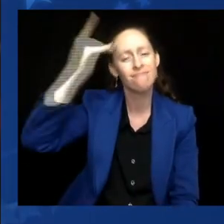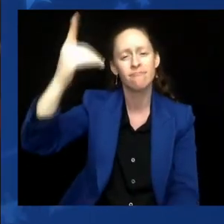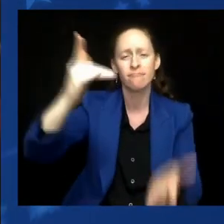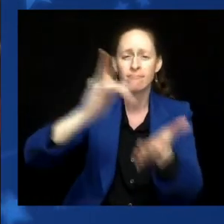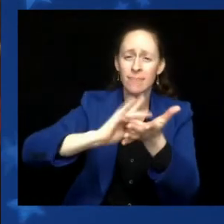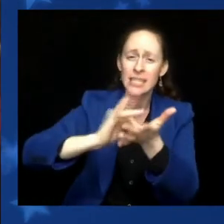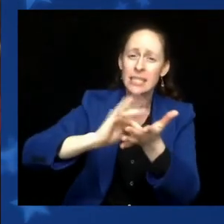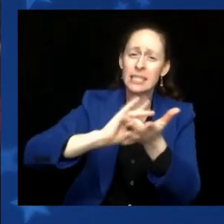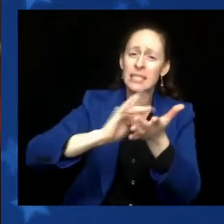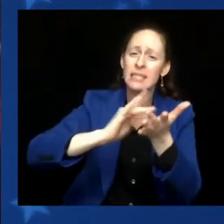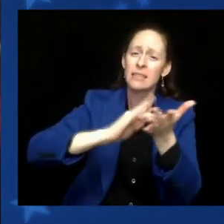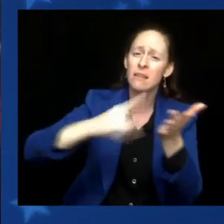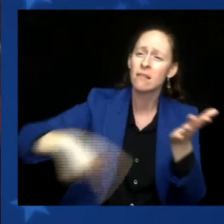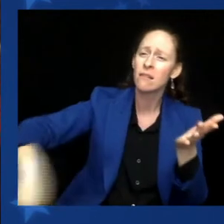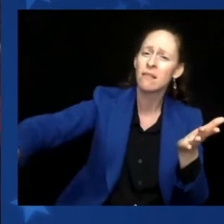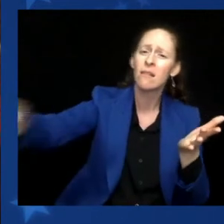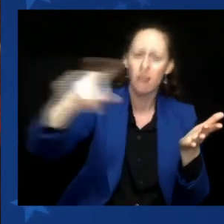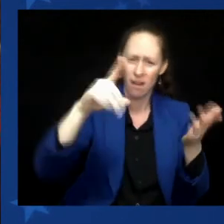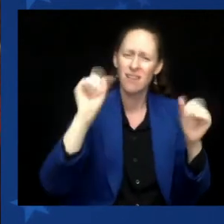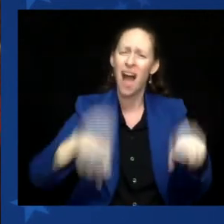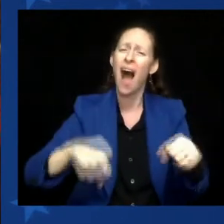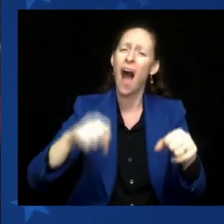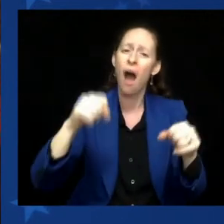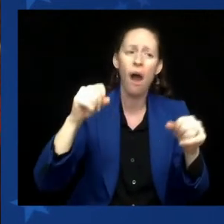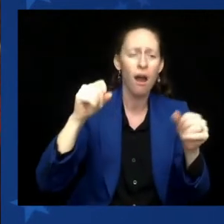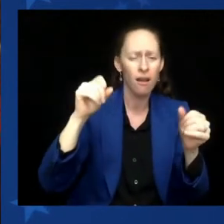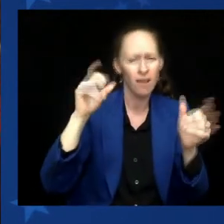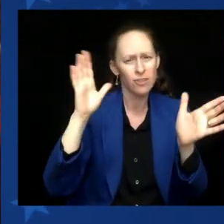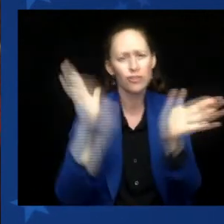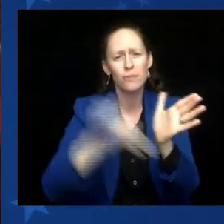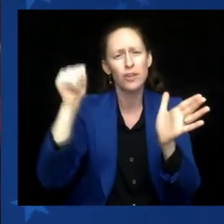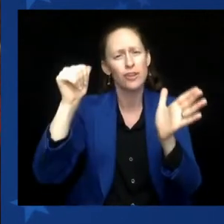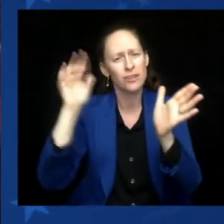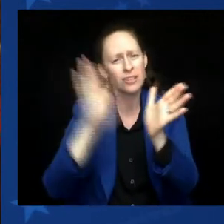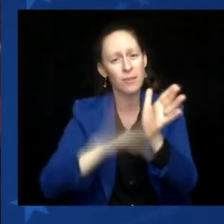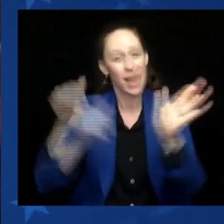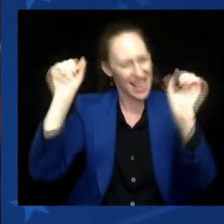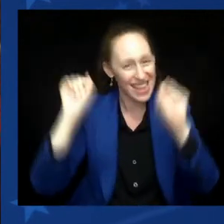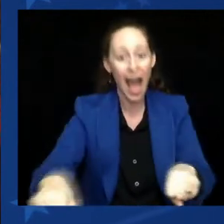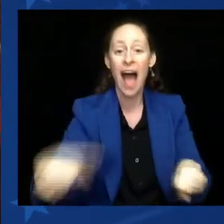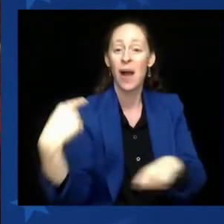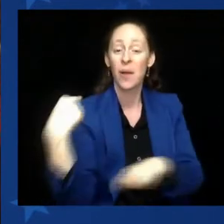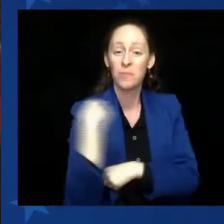significant healthcare reform since President Obama signed the Affordable Care Act.